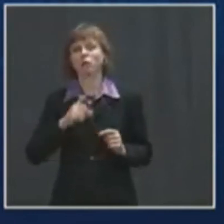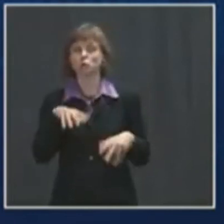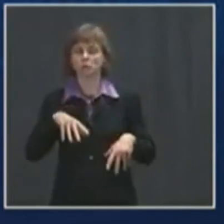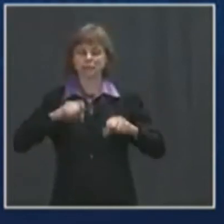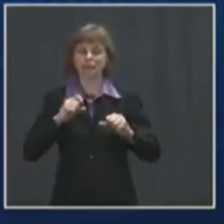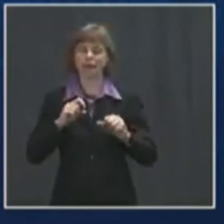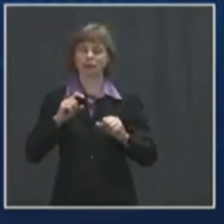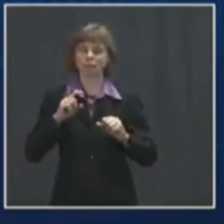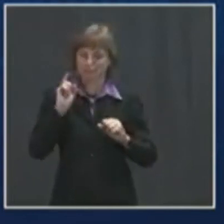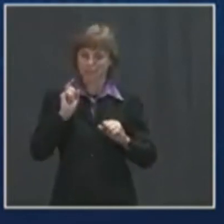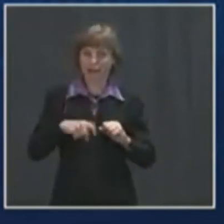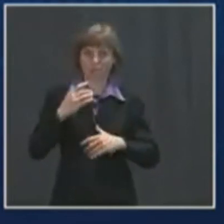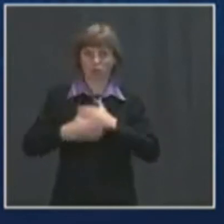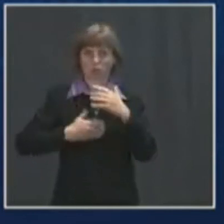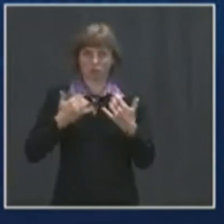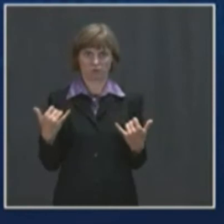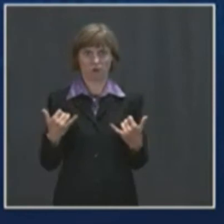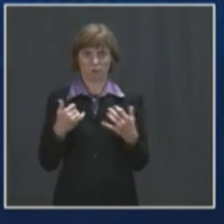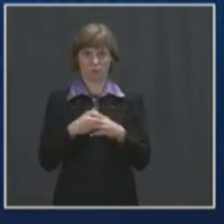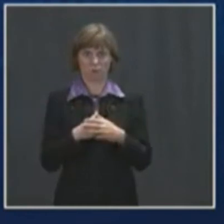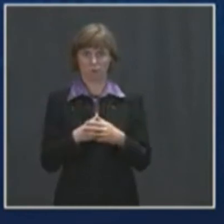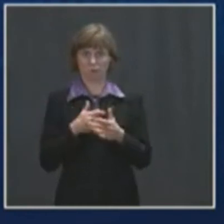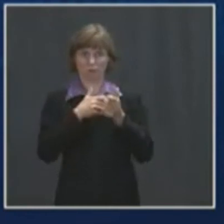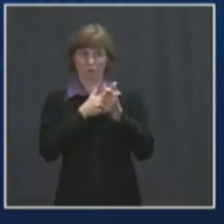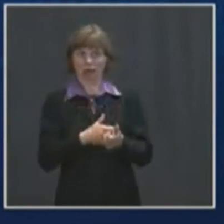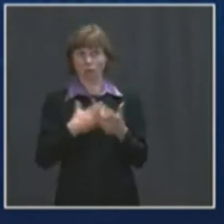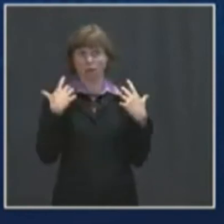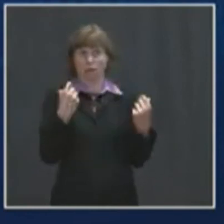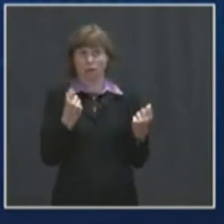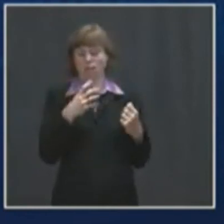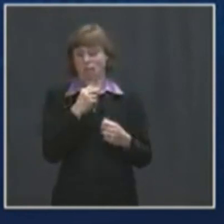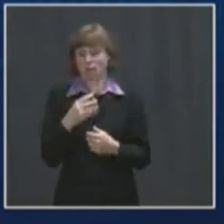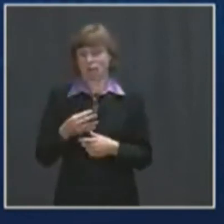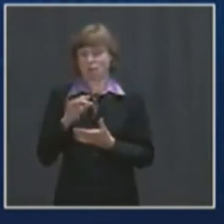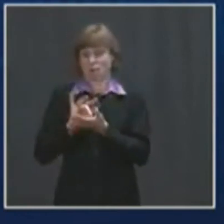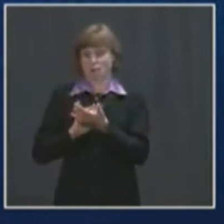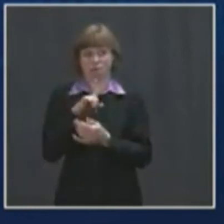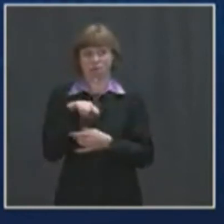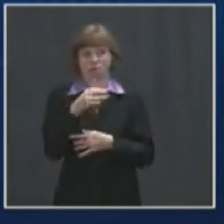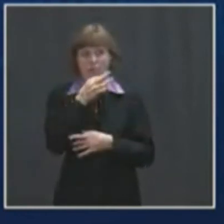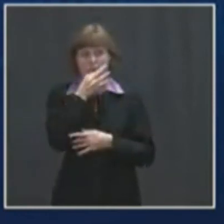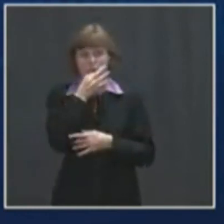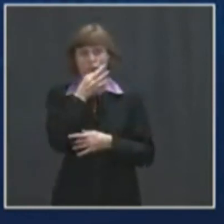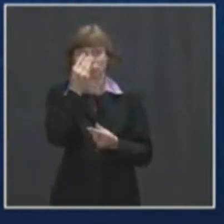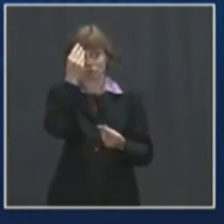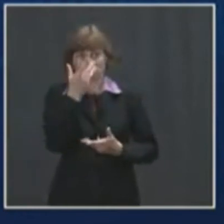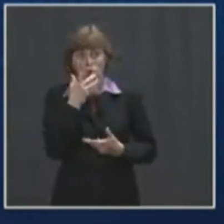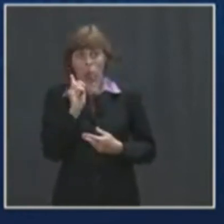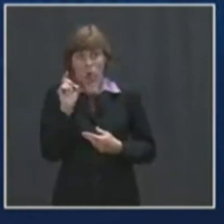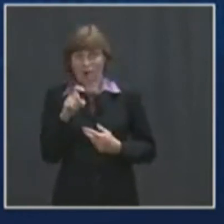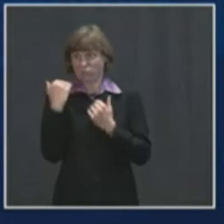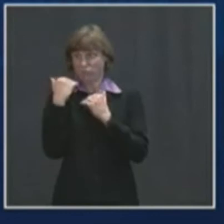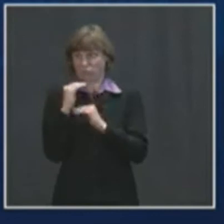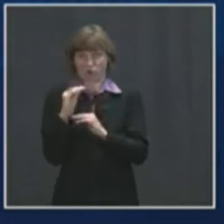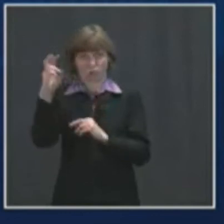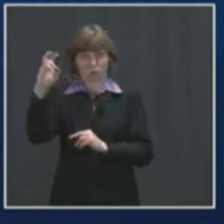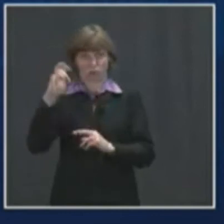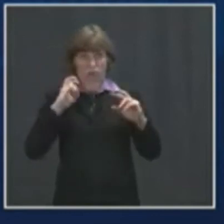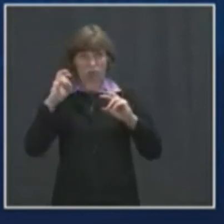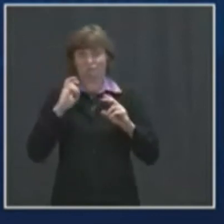in time based on the advice of health and medical experts on where we need to restrict travel from. Obviously, when it's safe to undo